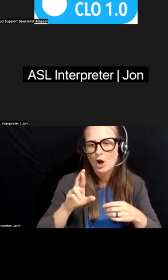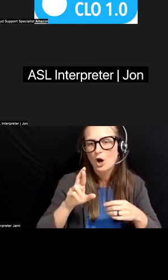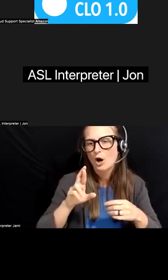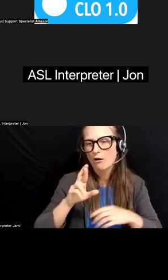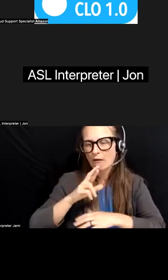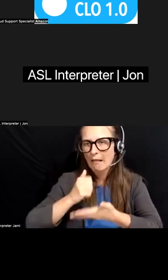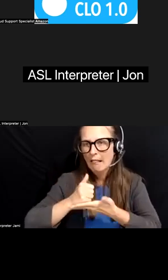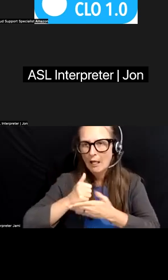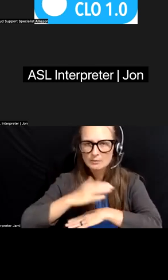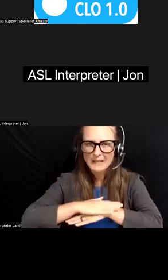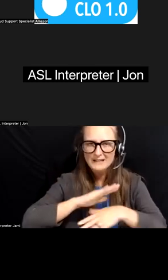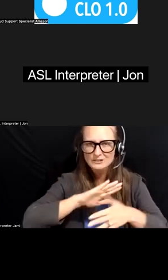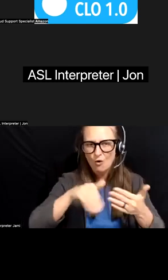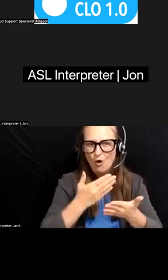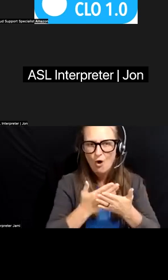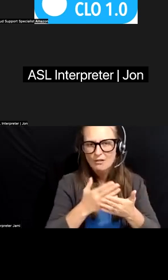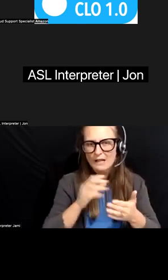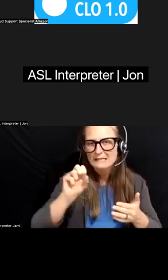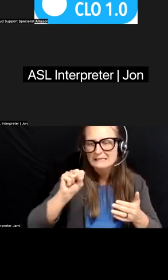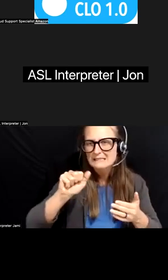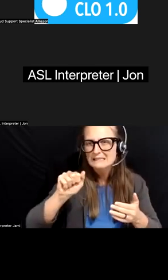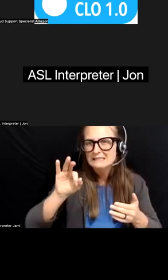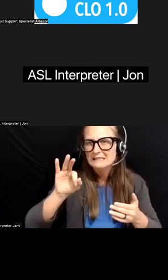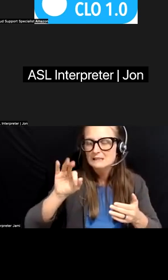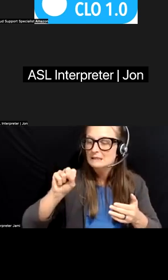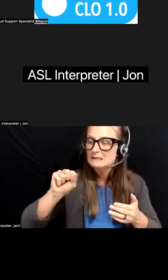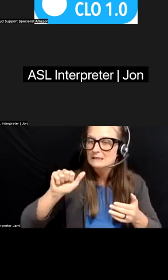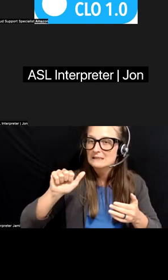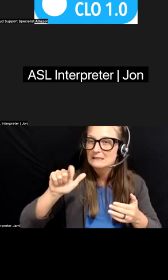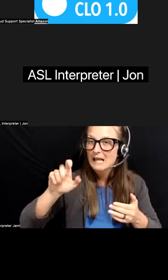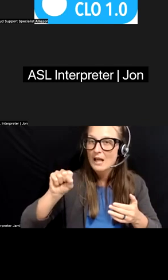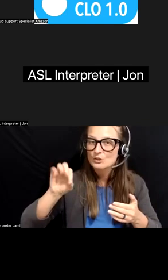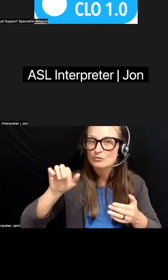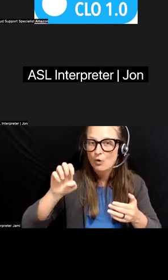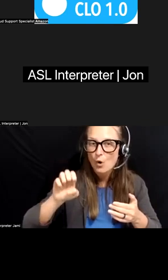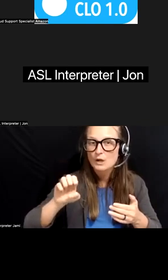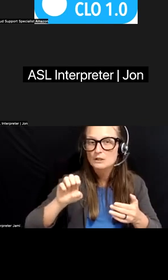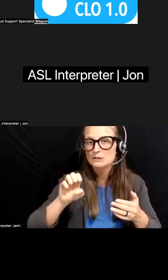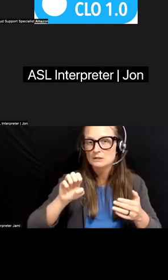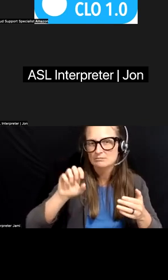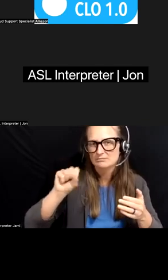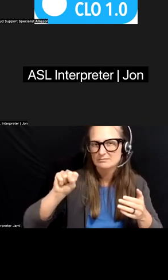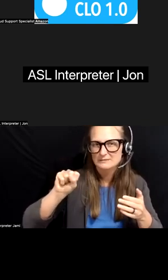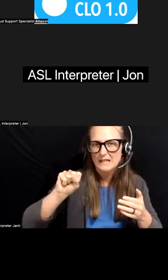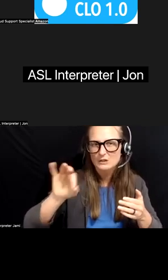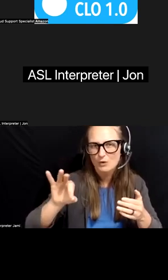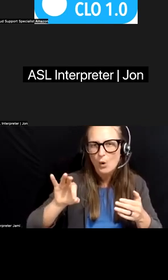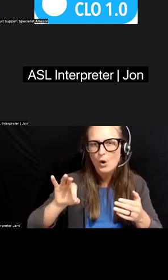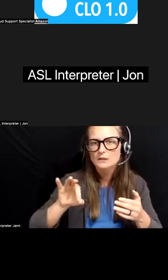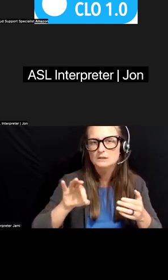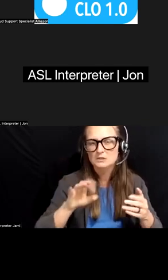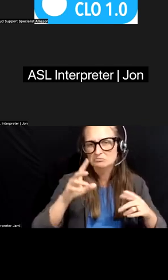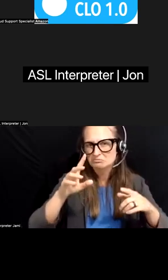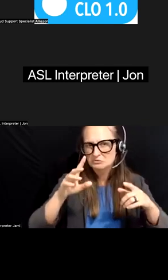SaaS. management services such as Salesforce. Software as a service. Pros. Universally accessible from any platform. No need